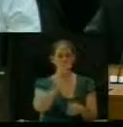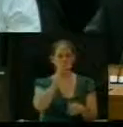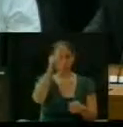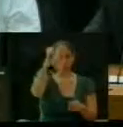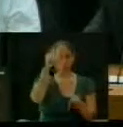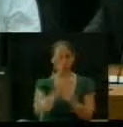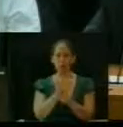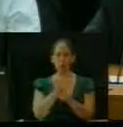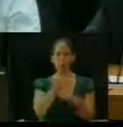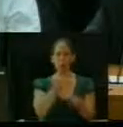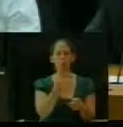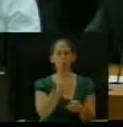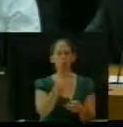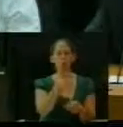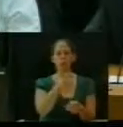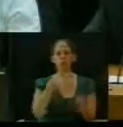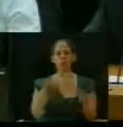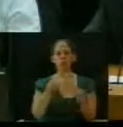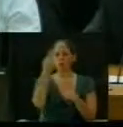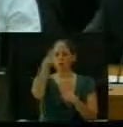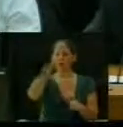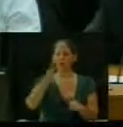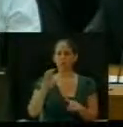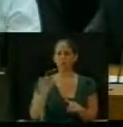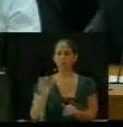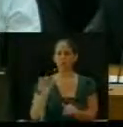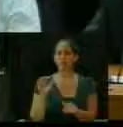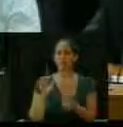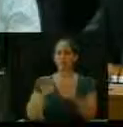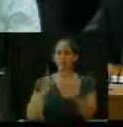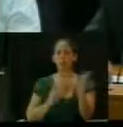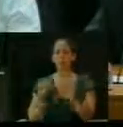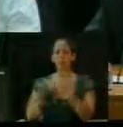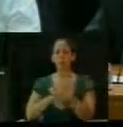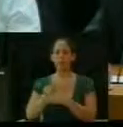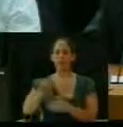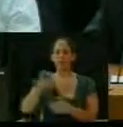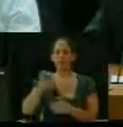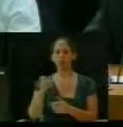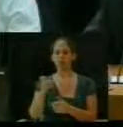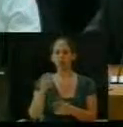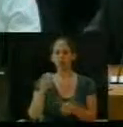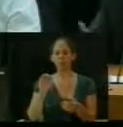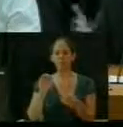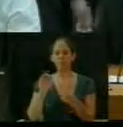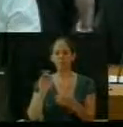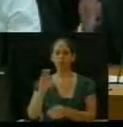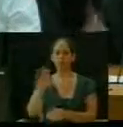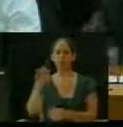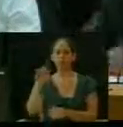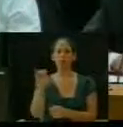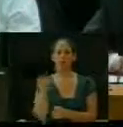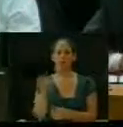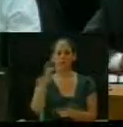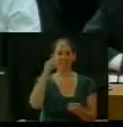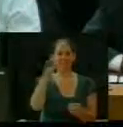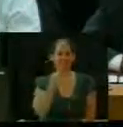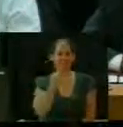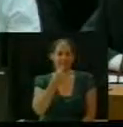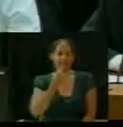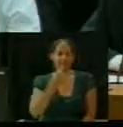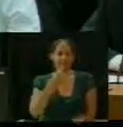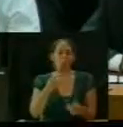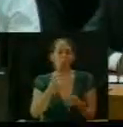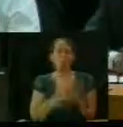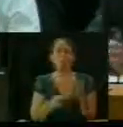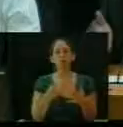brother and what you've done for the citizens of Knox County. Say what you will about me, and I know that I've